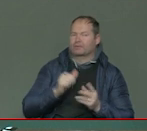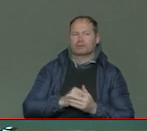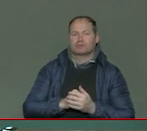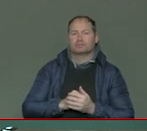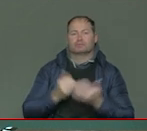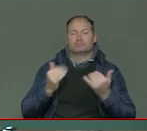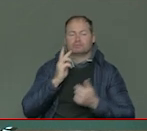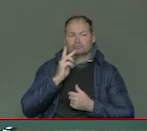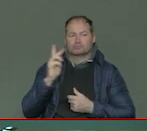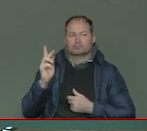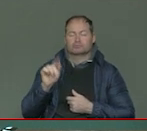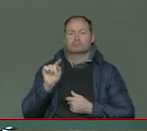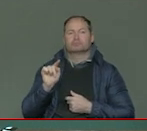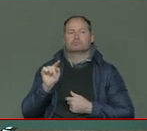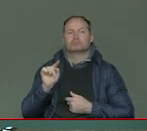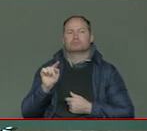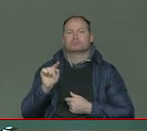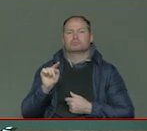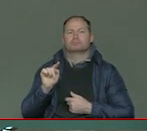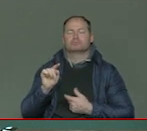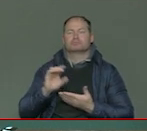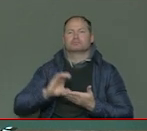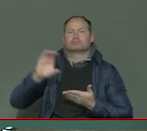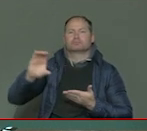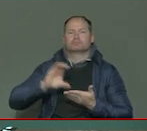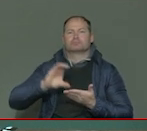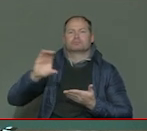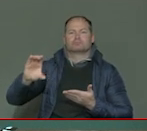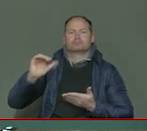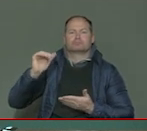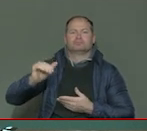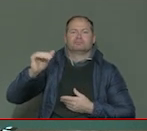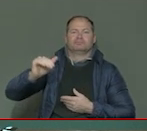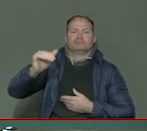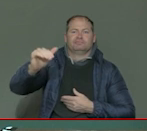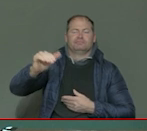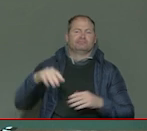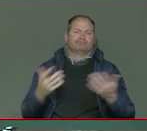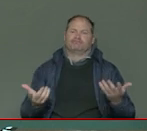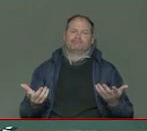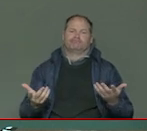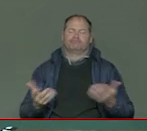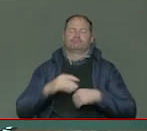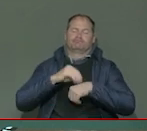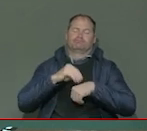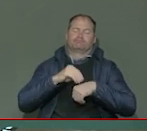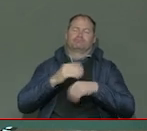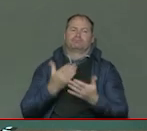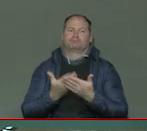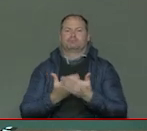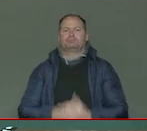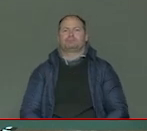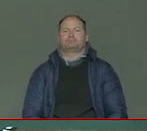you can see that they do not do regular deposits. So that can also be a problem. All